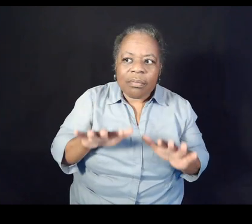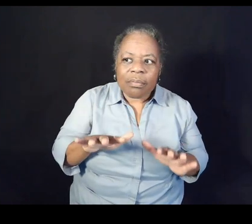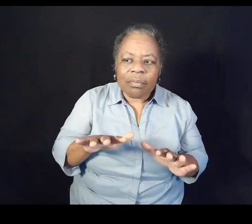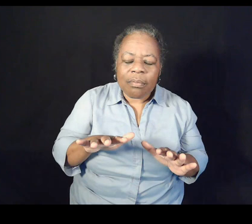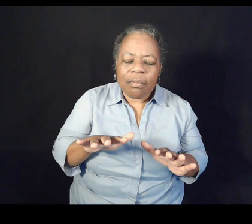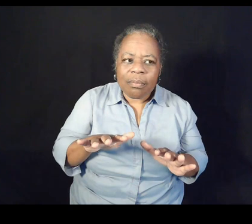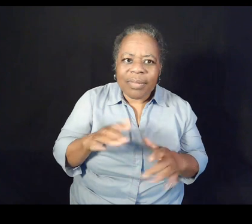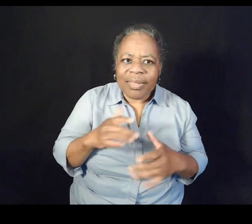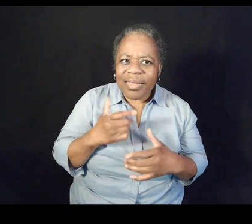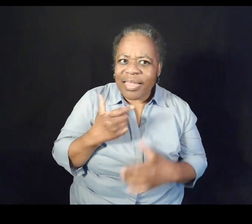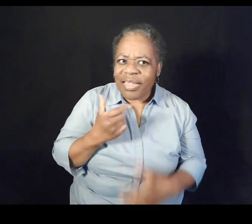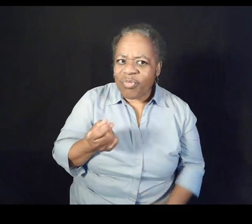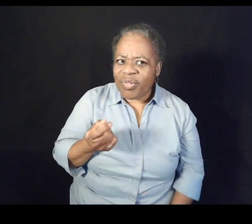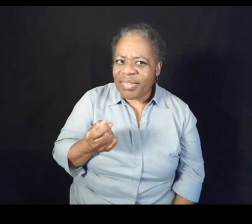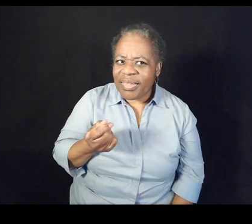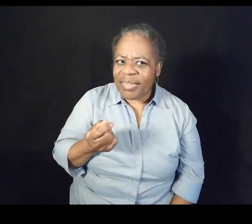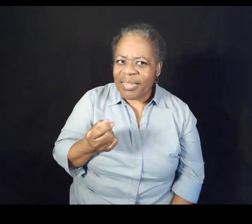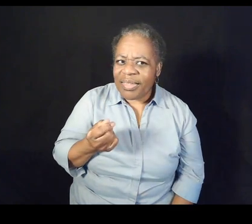interesting.